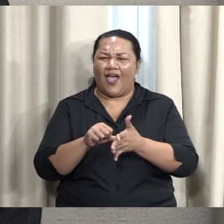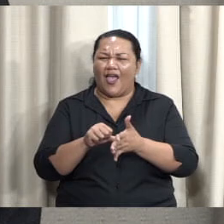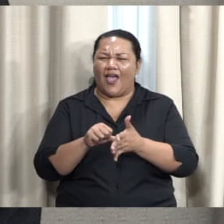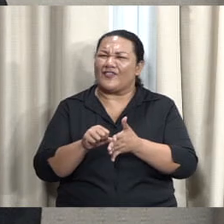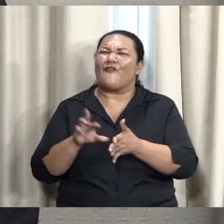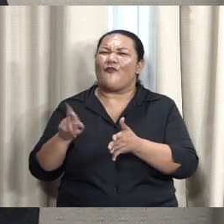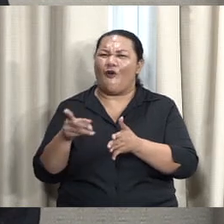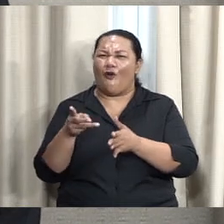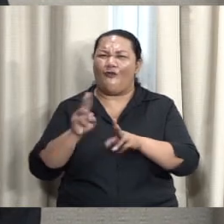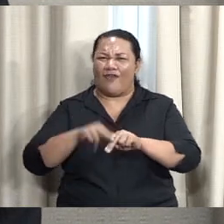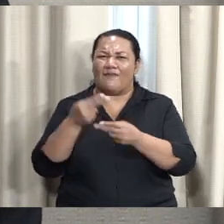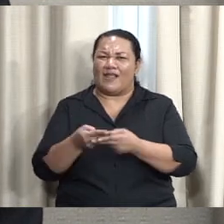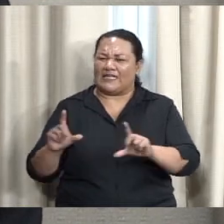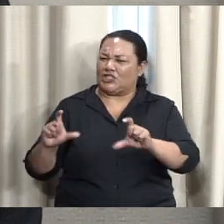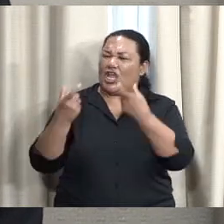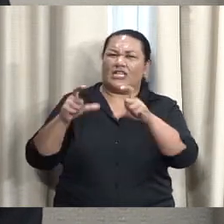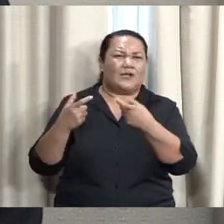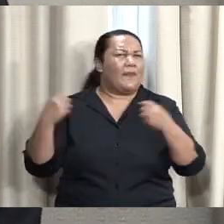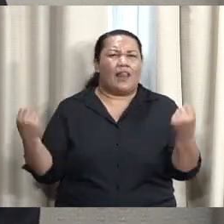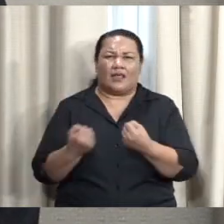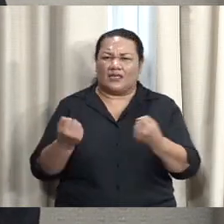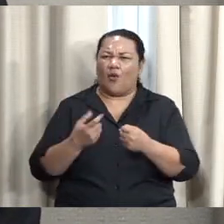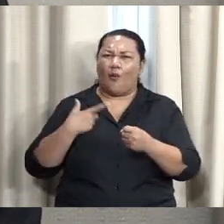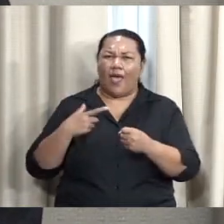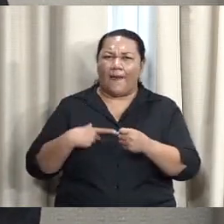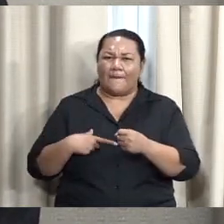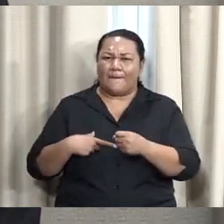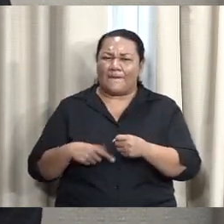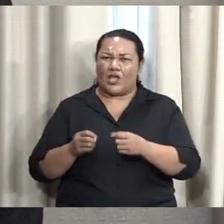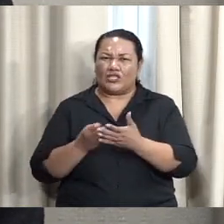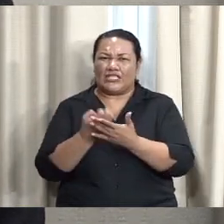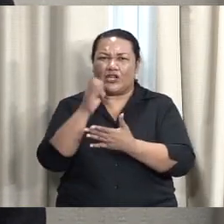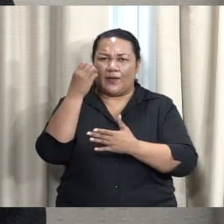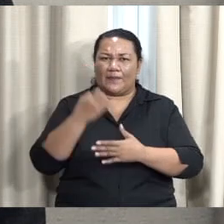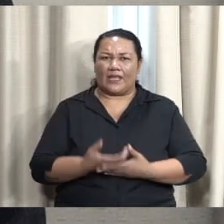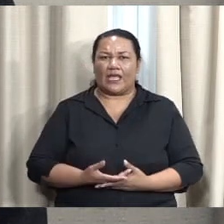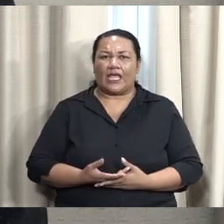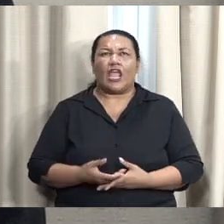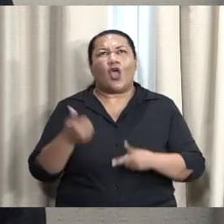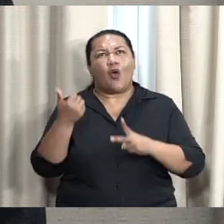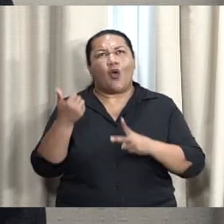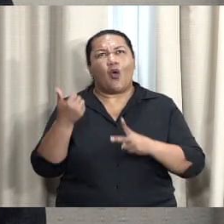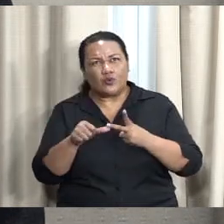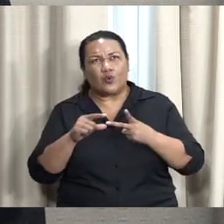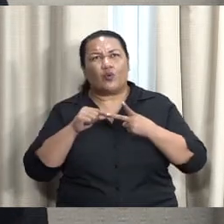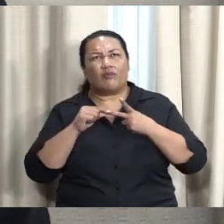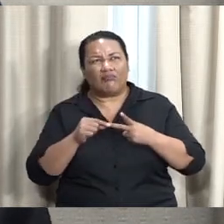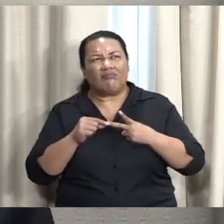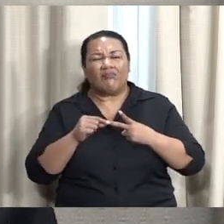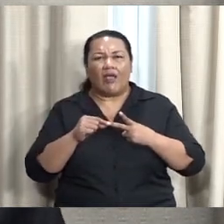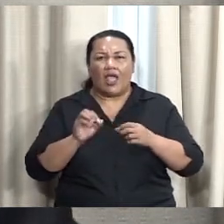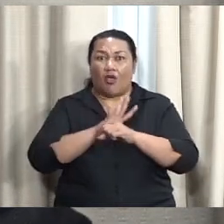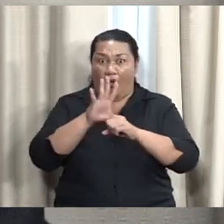due to the economic challenges that prevailed during and in the aftermath of COVID 19, which has